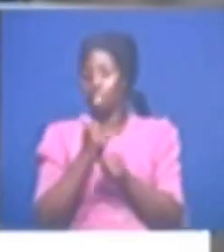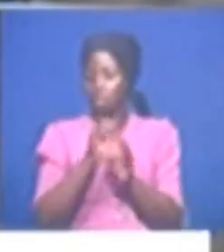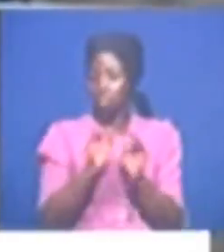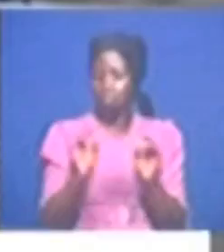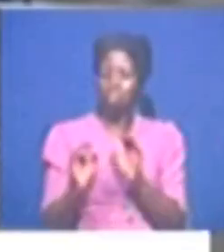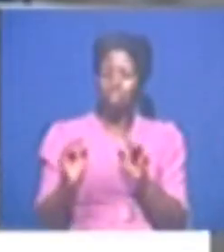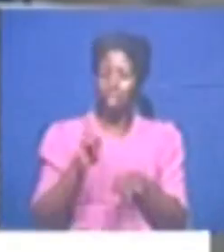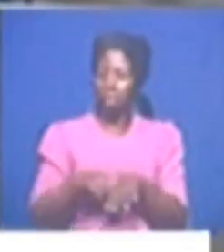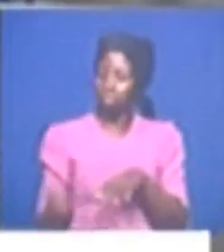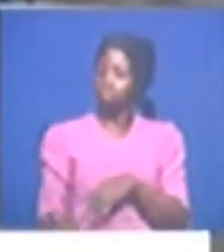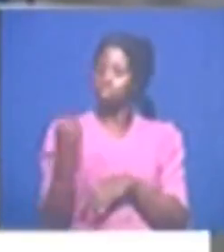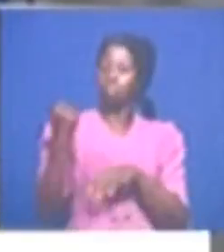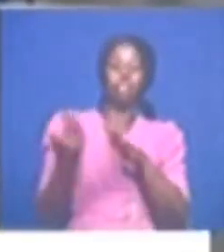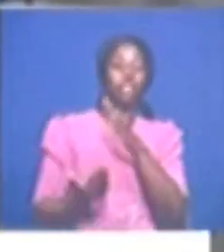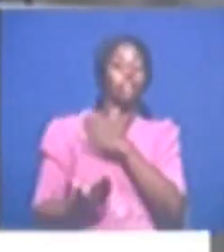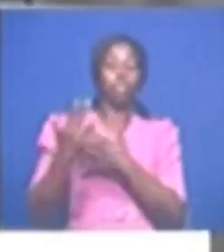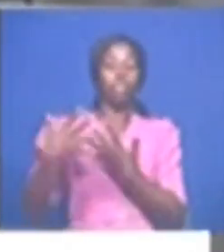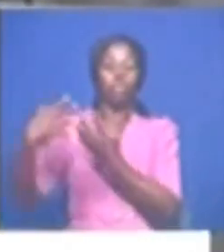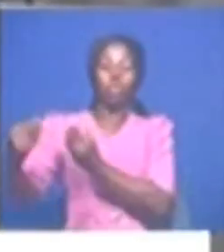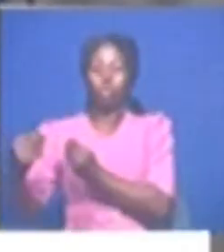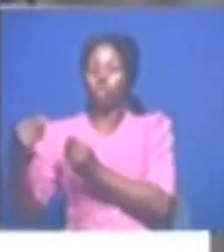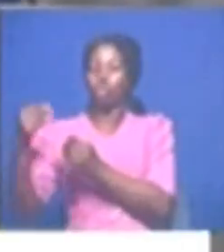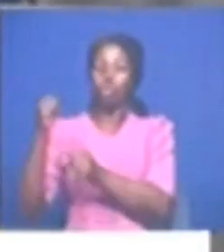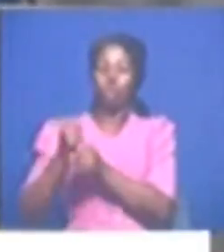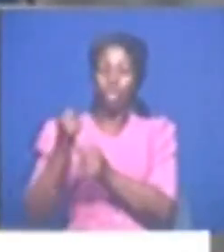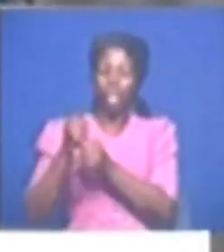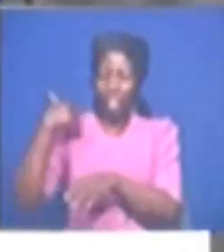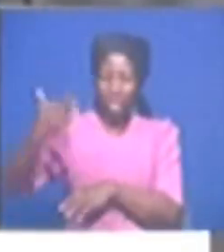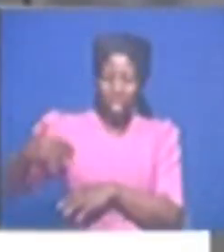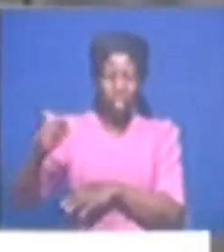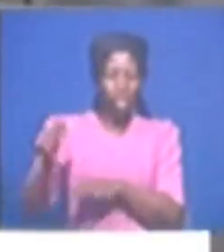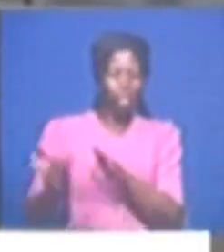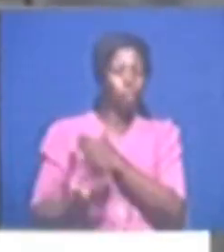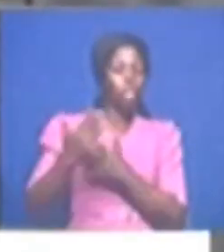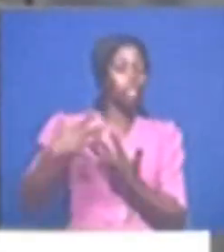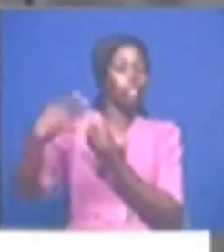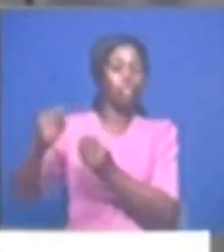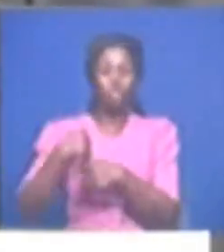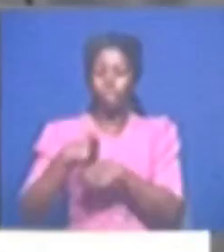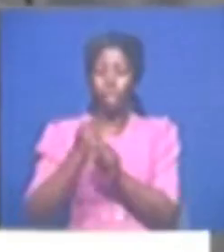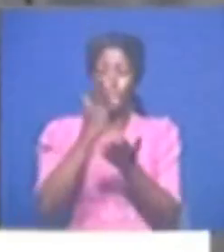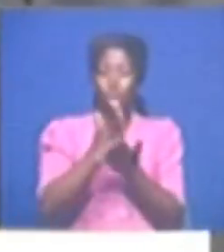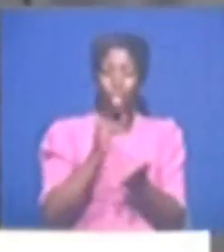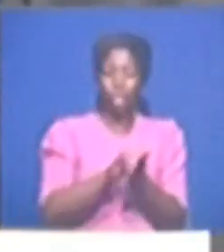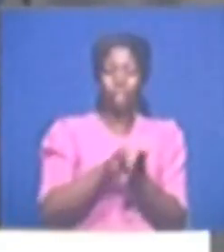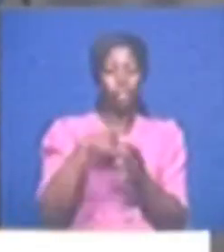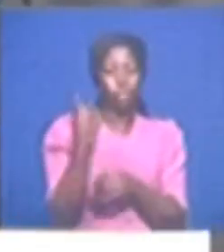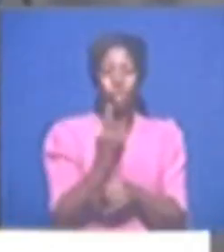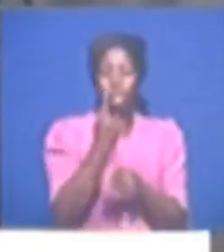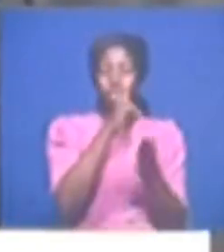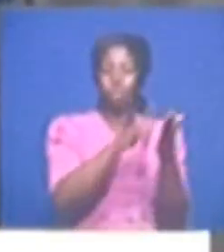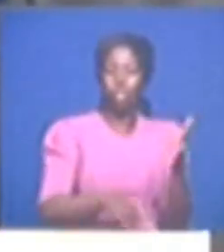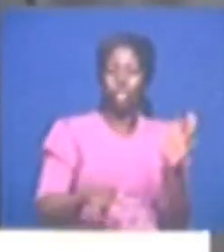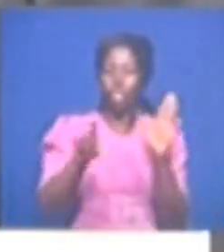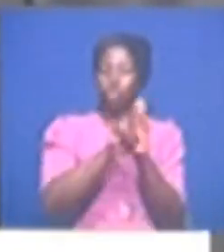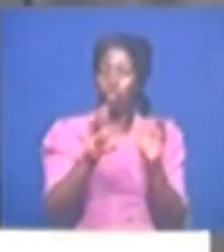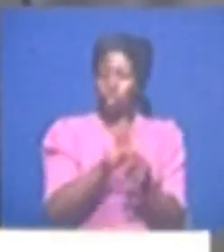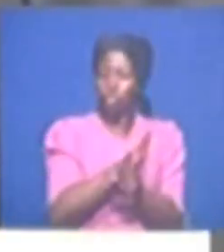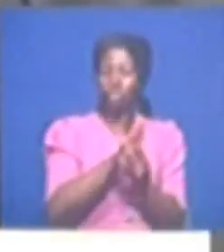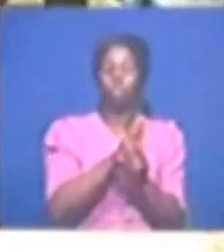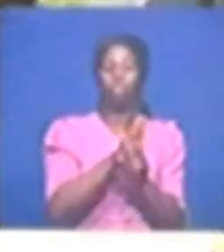the morning to go to duty every morning, they go to ensure that it is only what is legitimate that comes in this